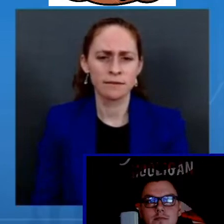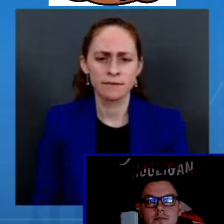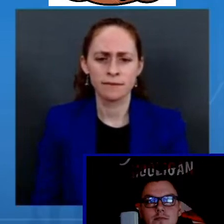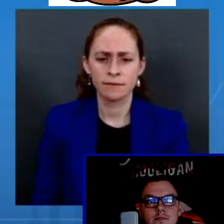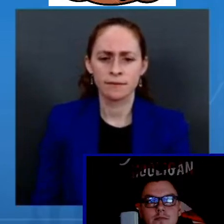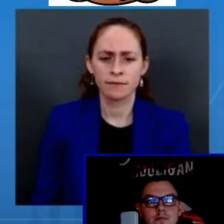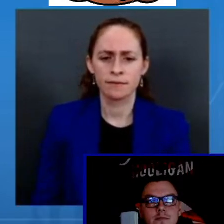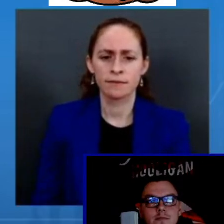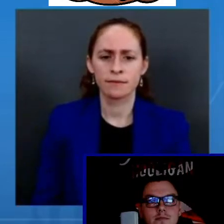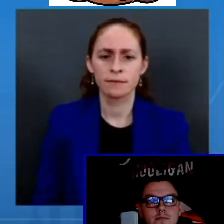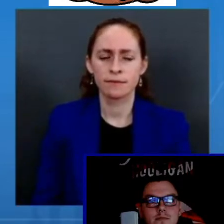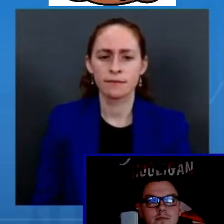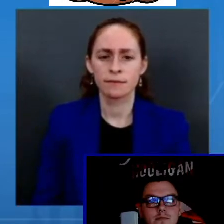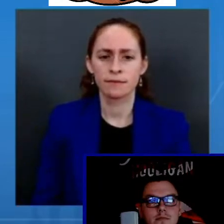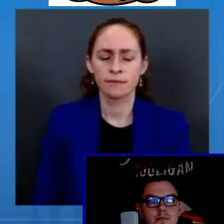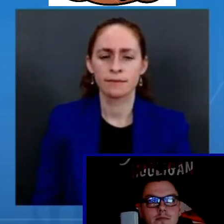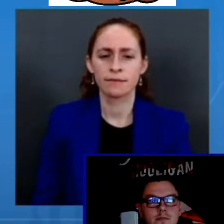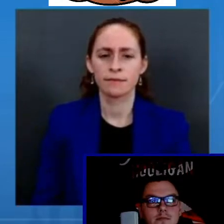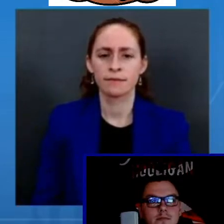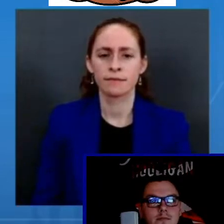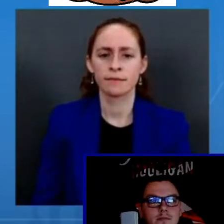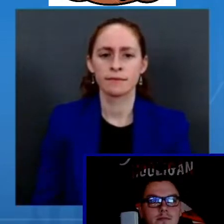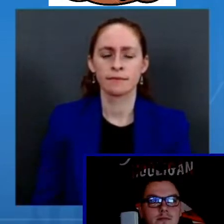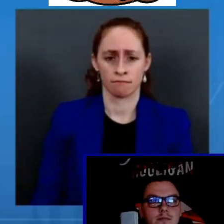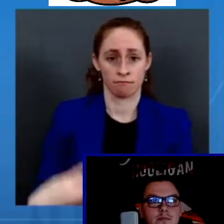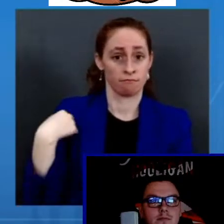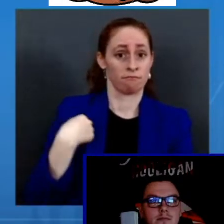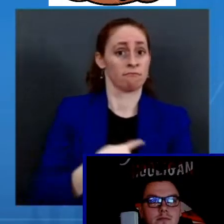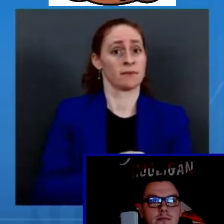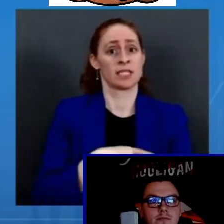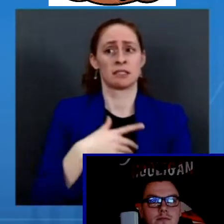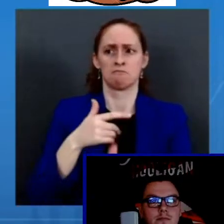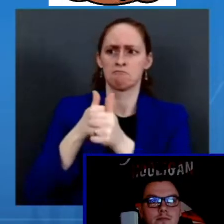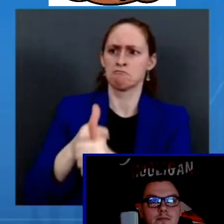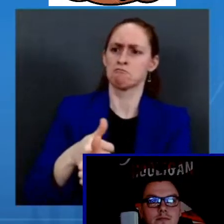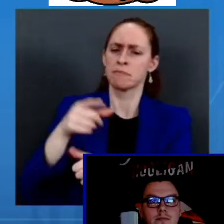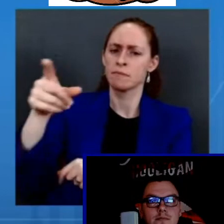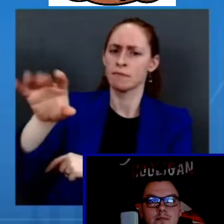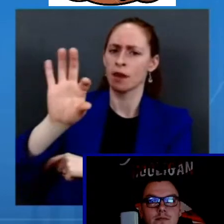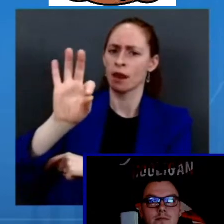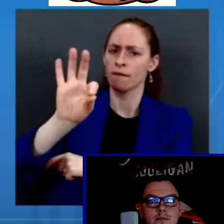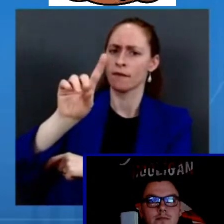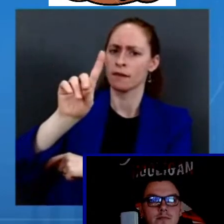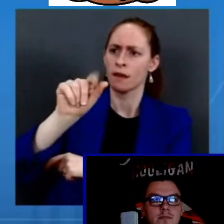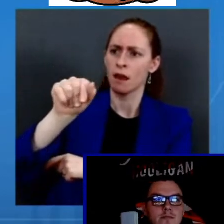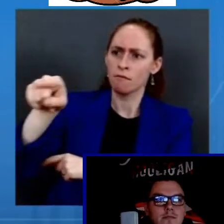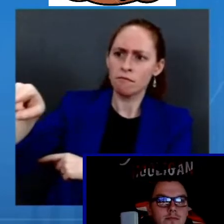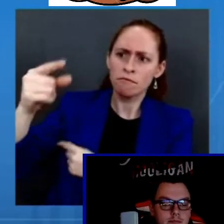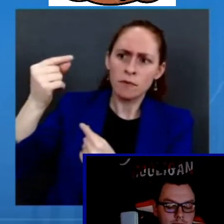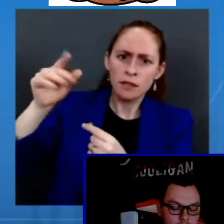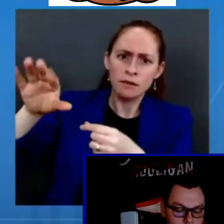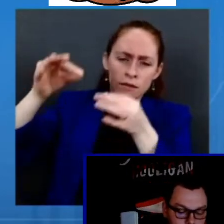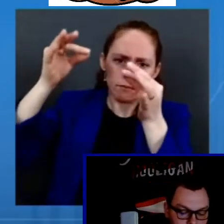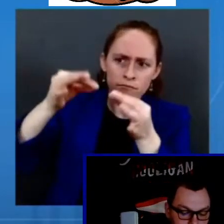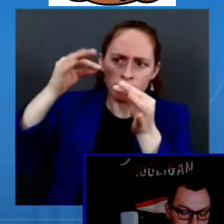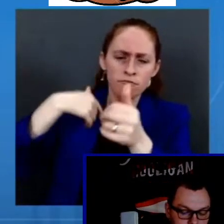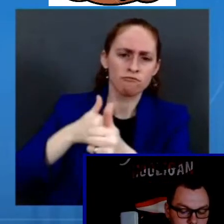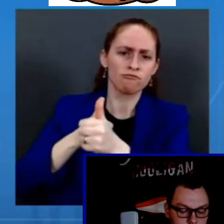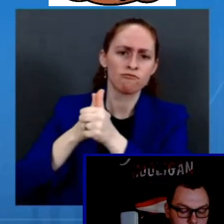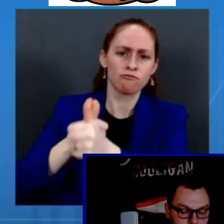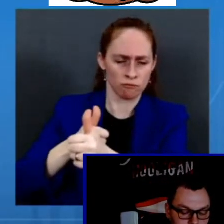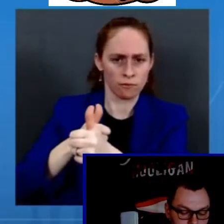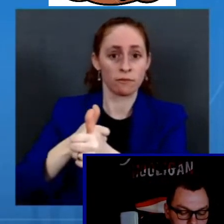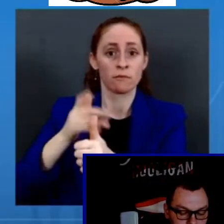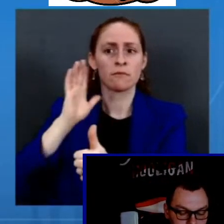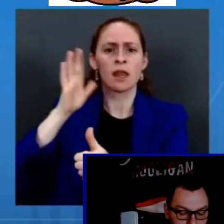lead. And as Dr. Fauci talked about, the NIH guidance on how the pill would be used if authorized by the FDA.